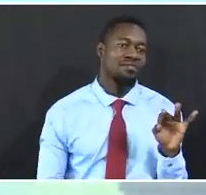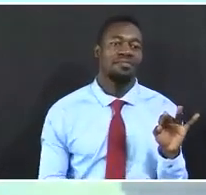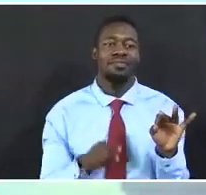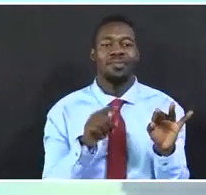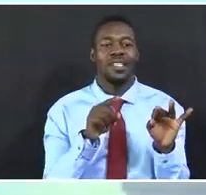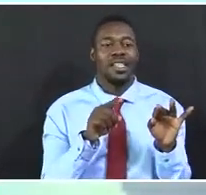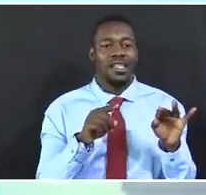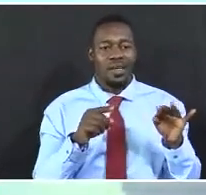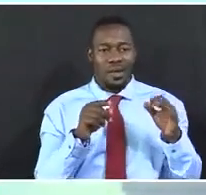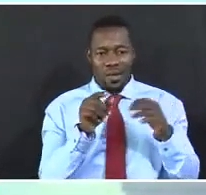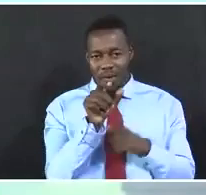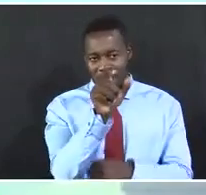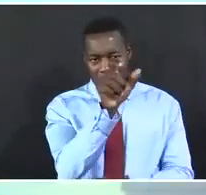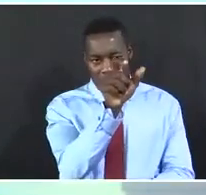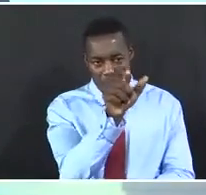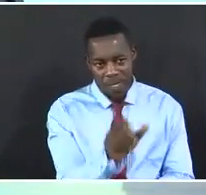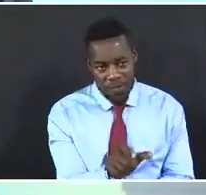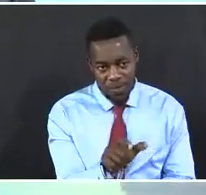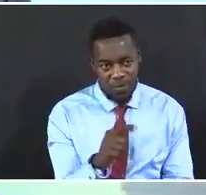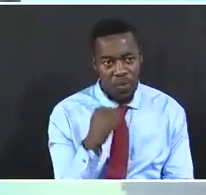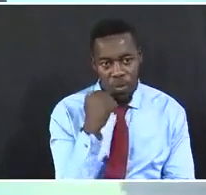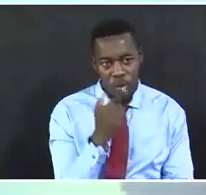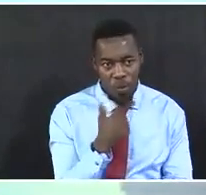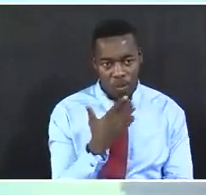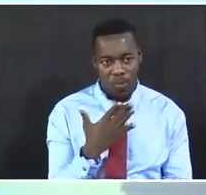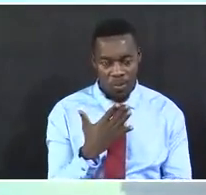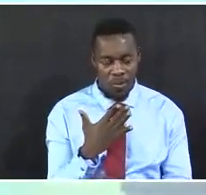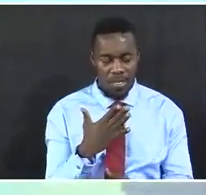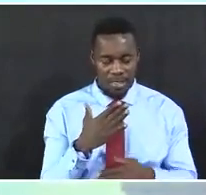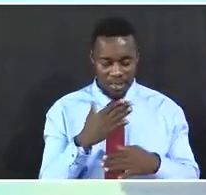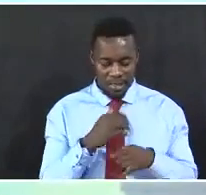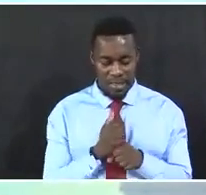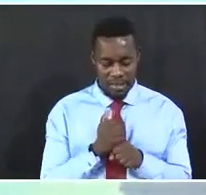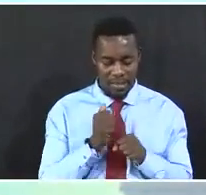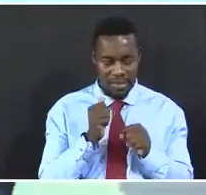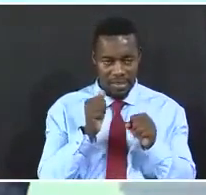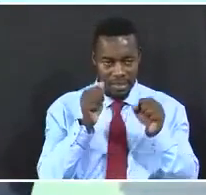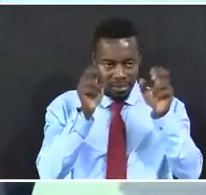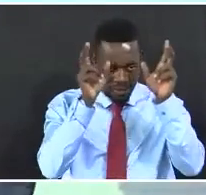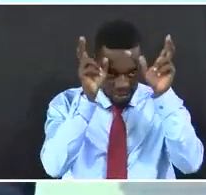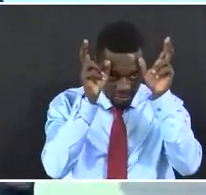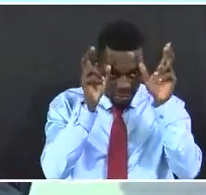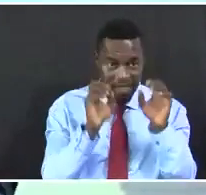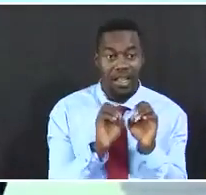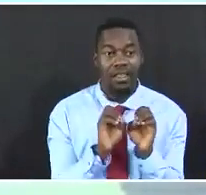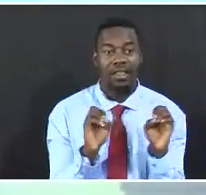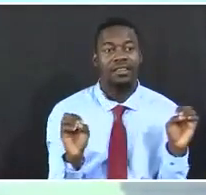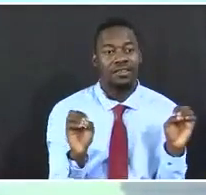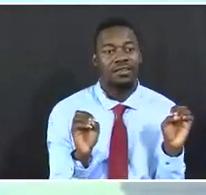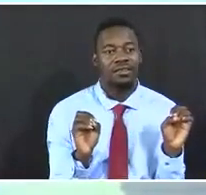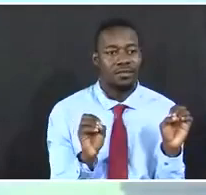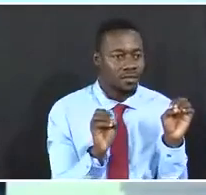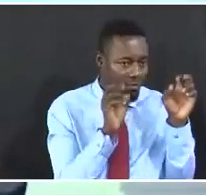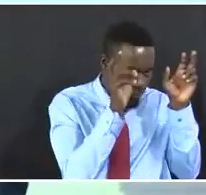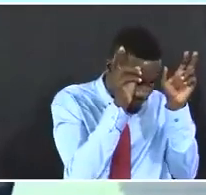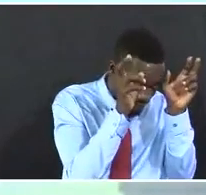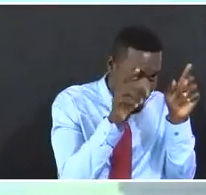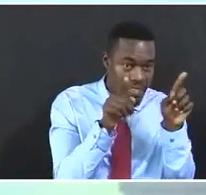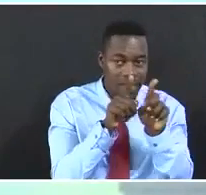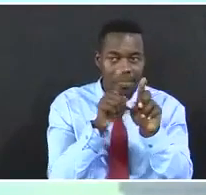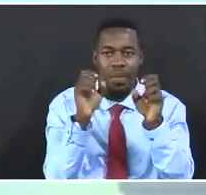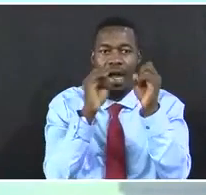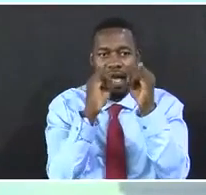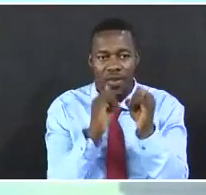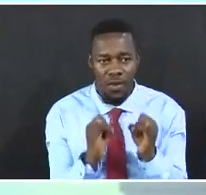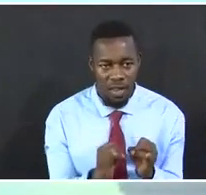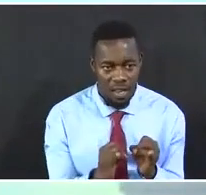time, idolatry, just like it is today, was rampant and a big problem not only in the neighboring kingdoms but